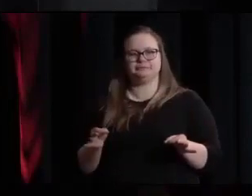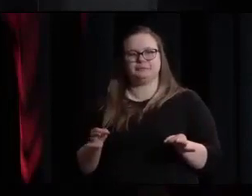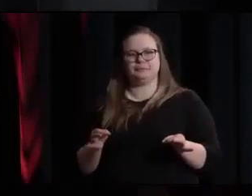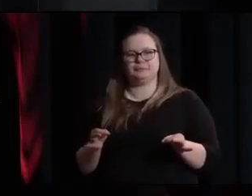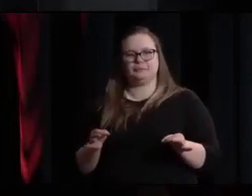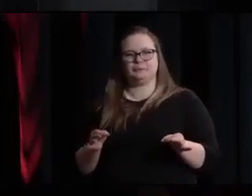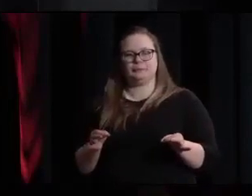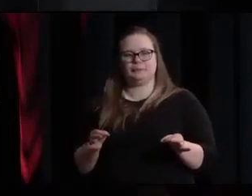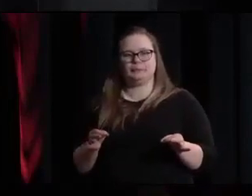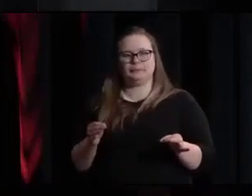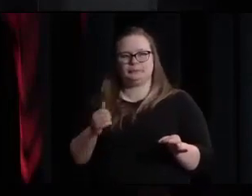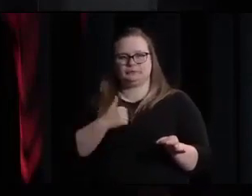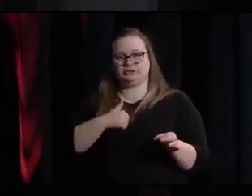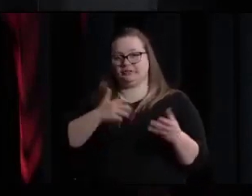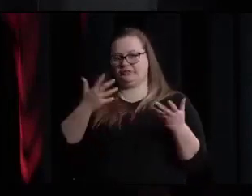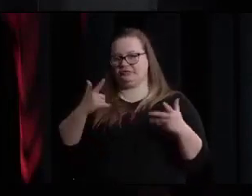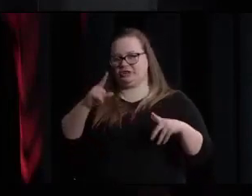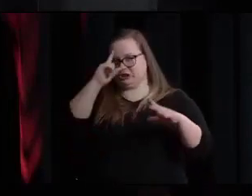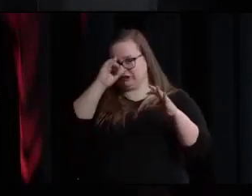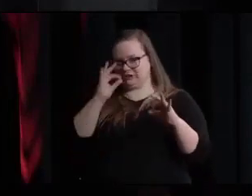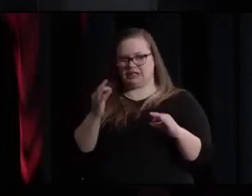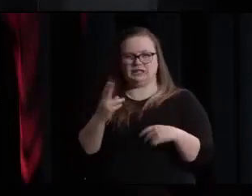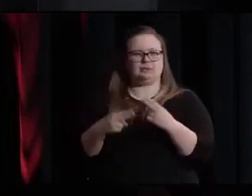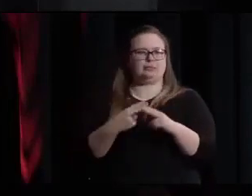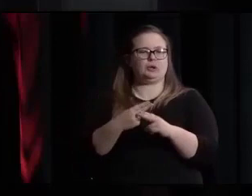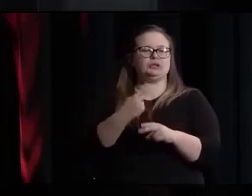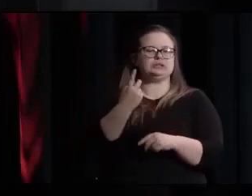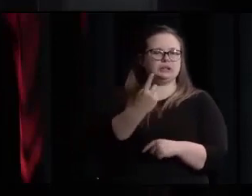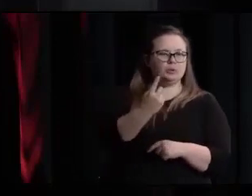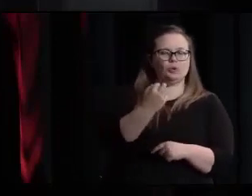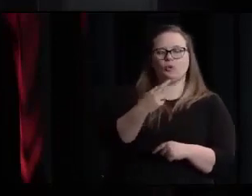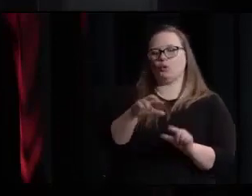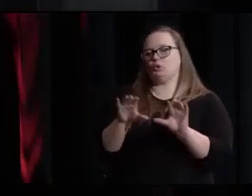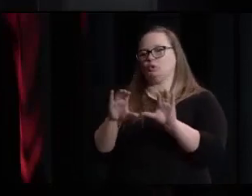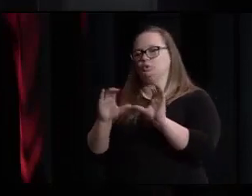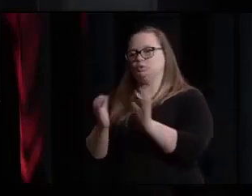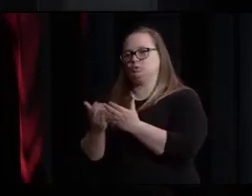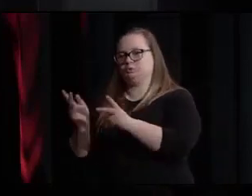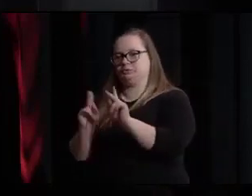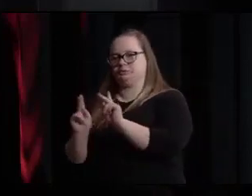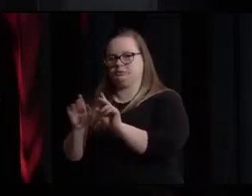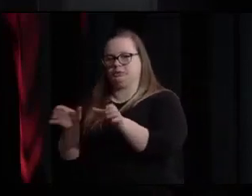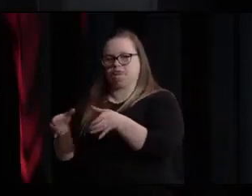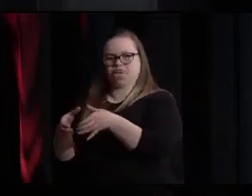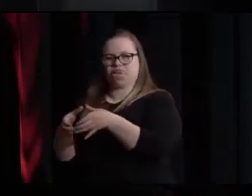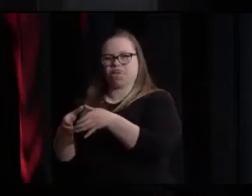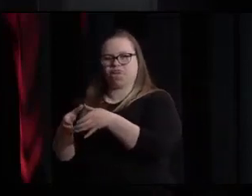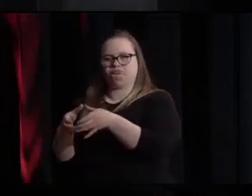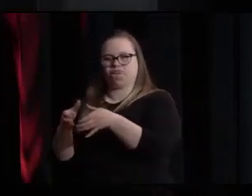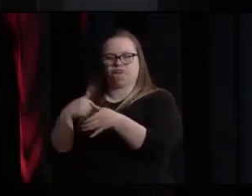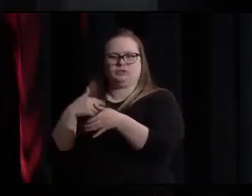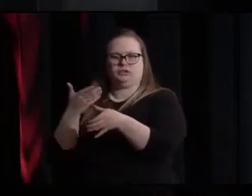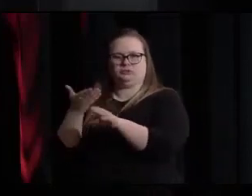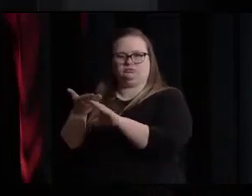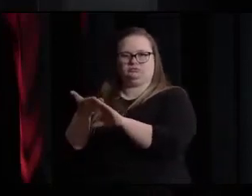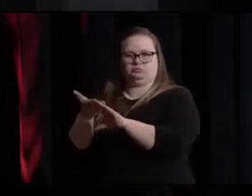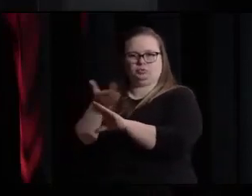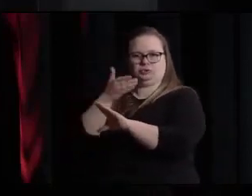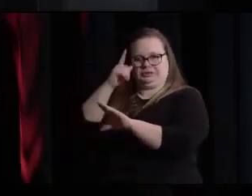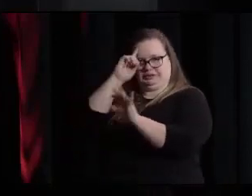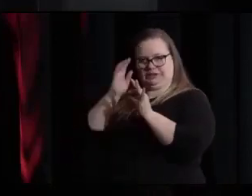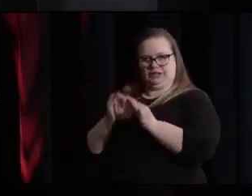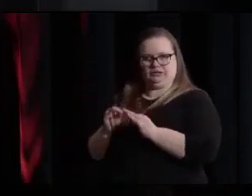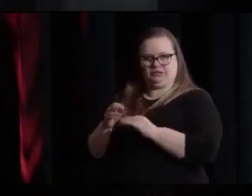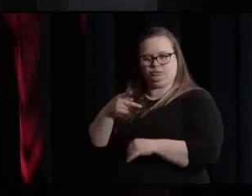a conclusion about someone or a group of people in a way that is preconceived. I